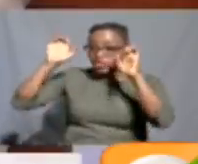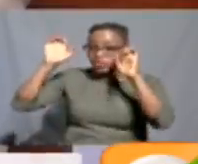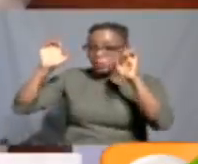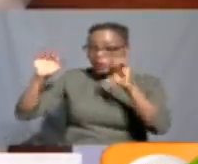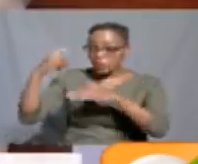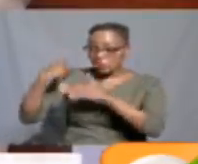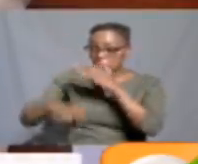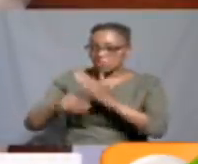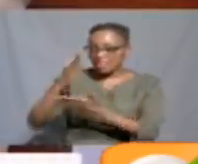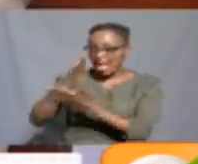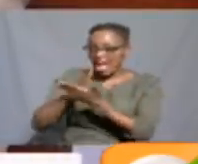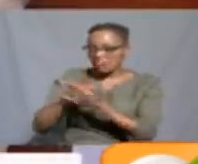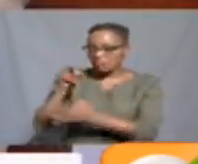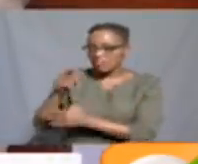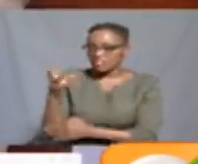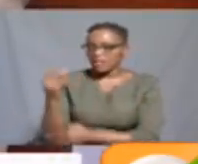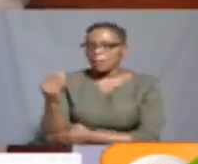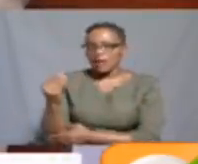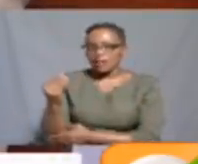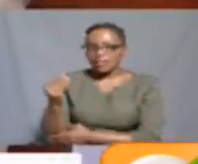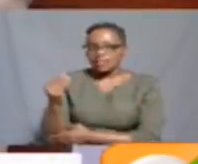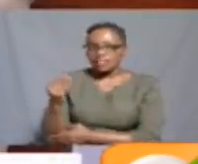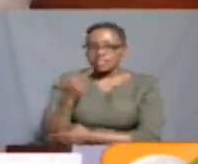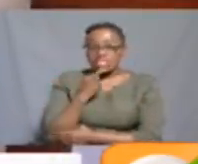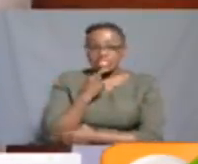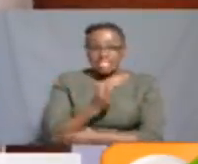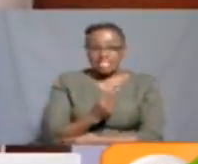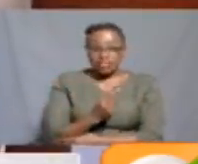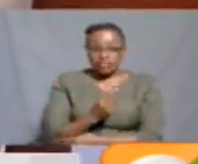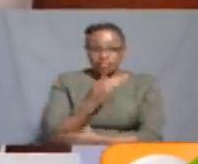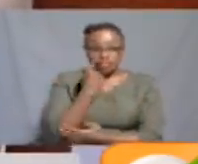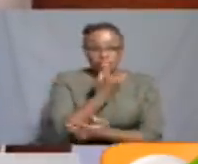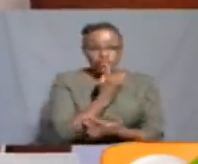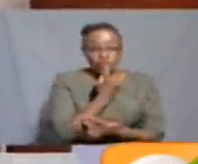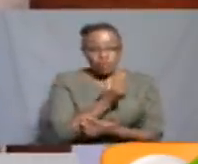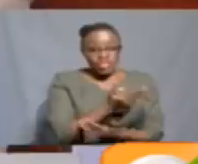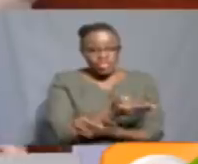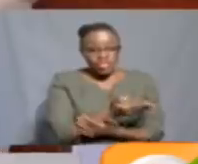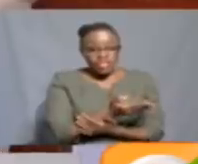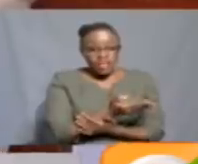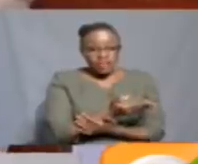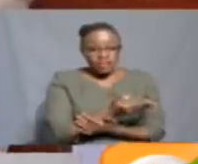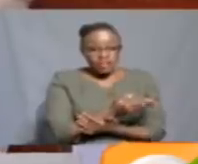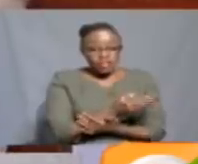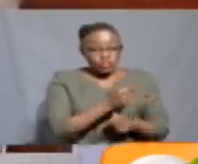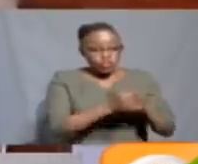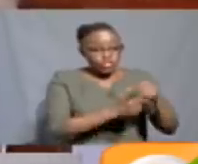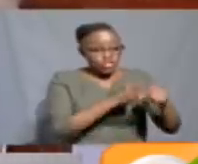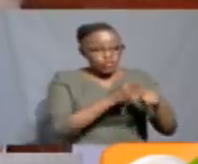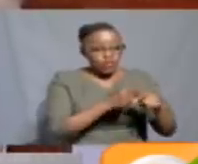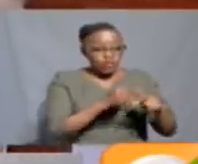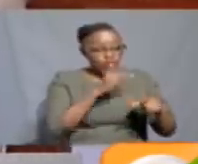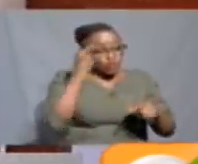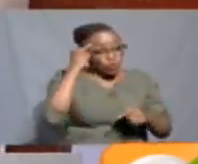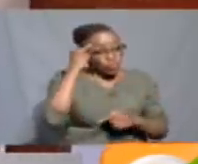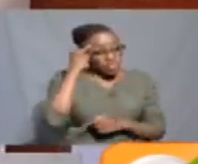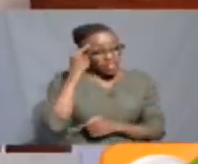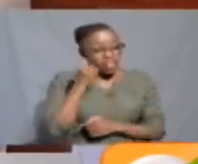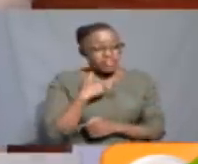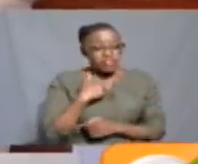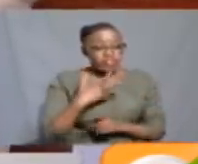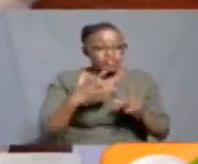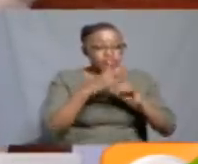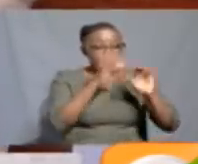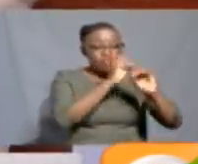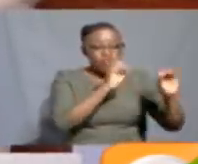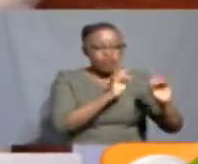Now, listen, as I said, it's already on the floor. You don't think that you're just going to lick it and take